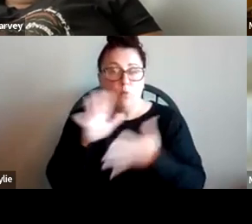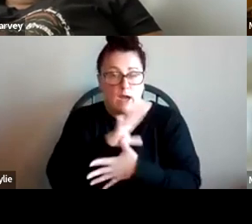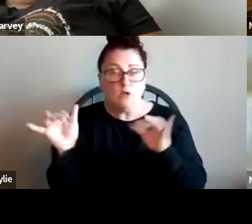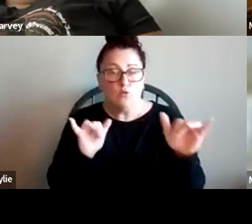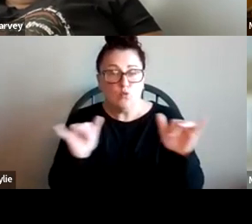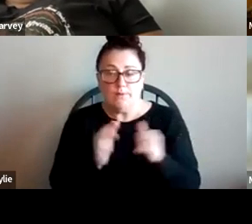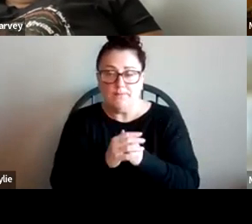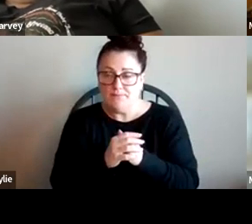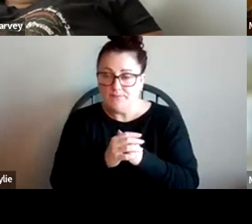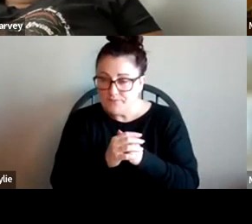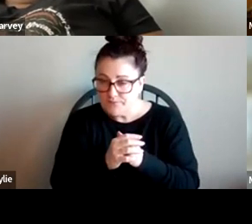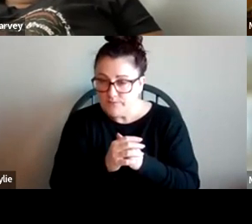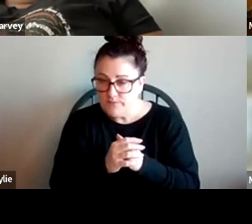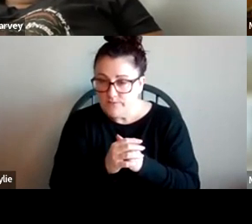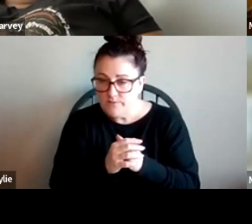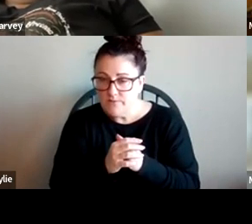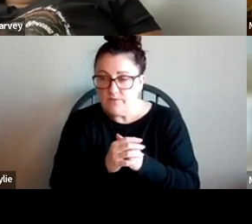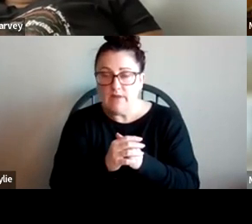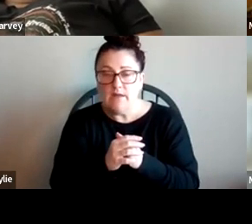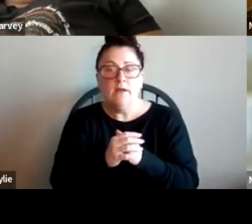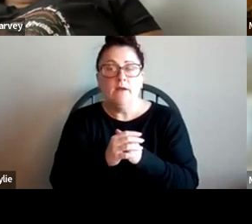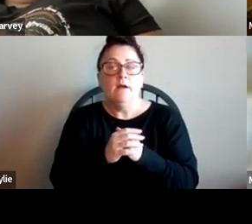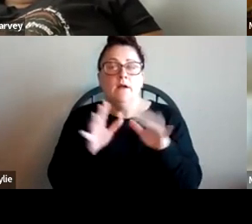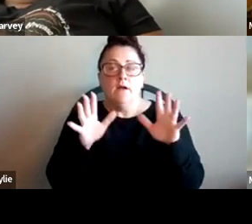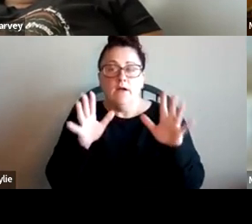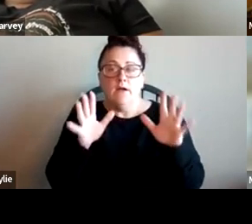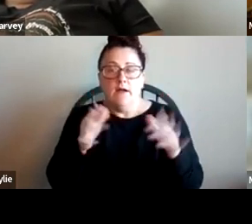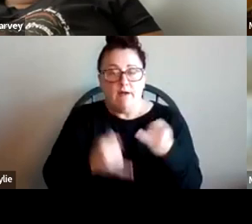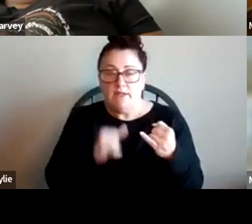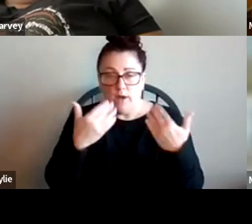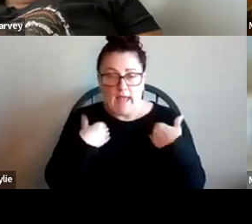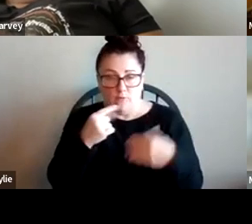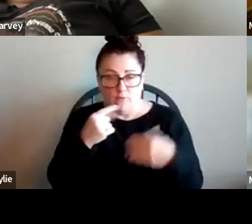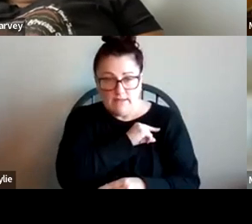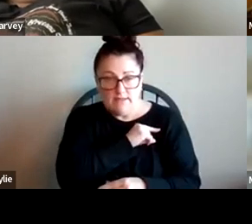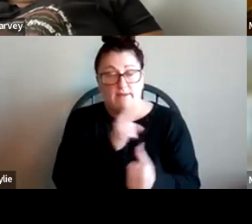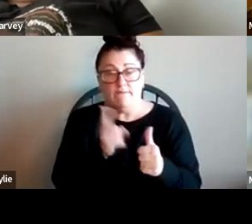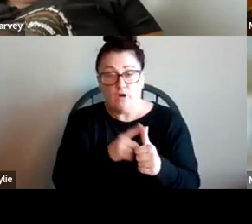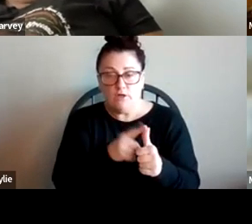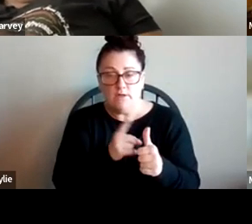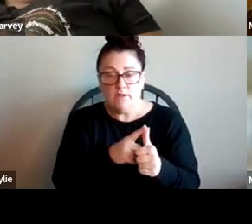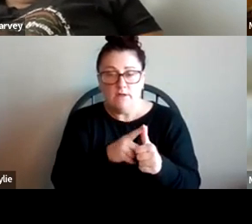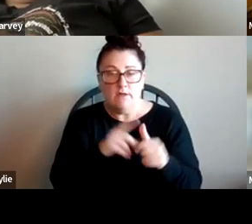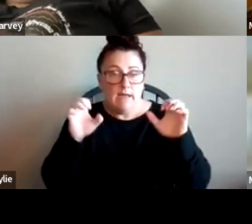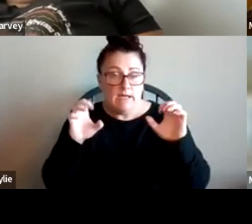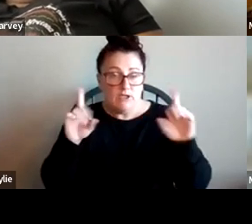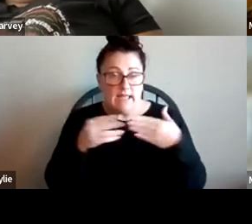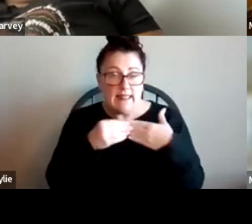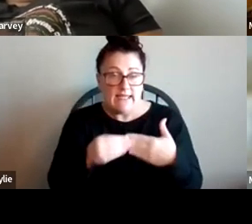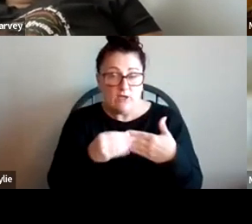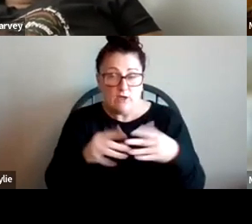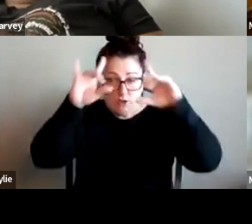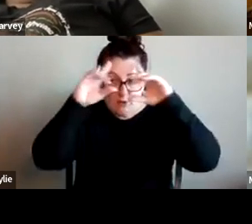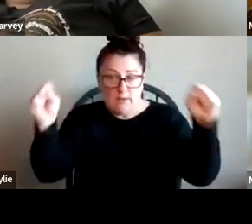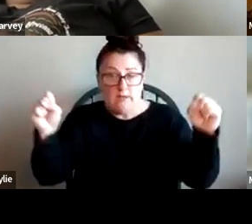leader. And we ask that you do not settle for finalists who do not share these qualities. First and foremost, an educational leader, the